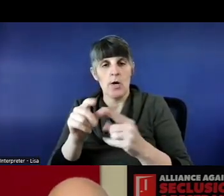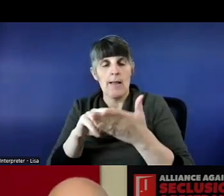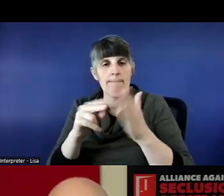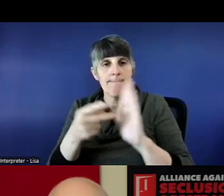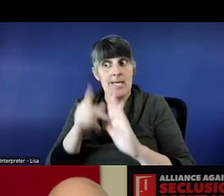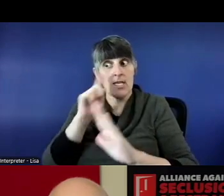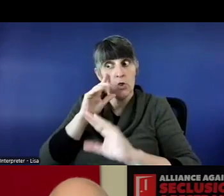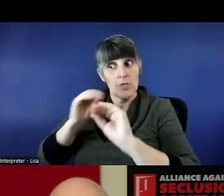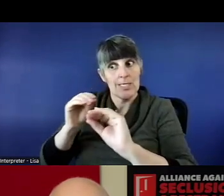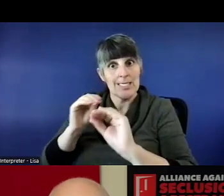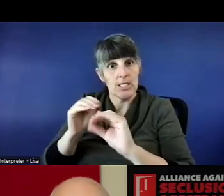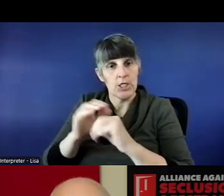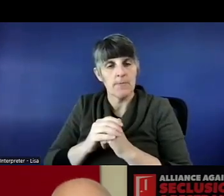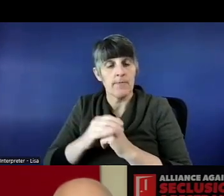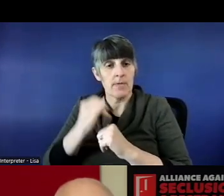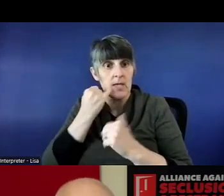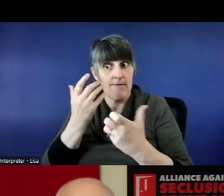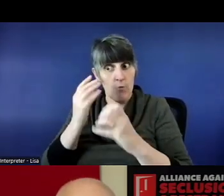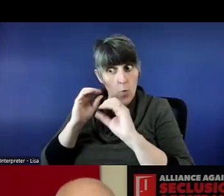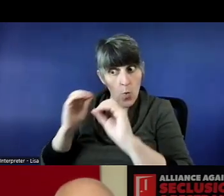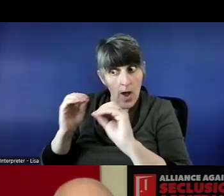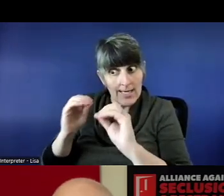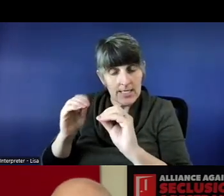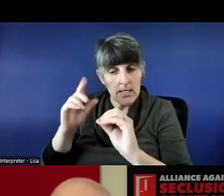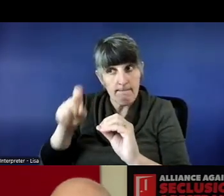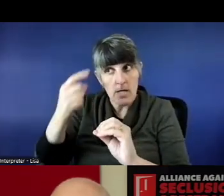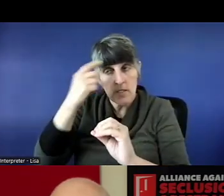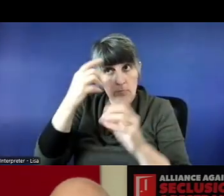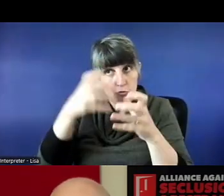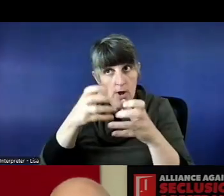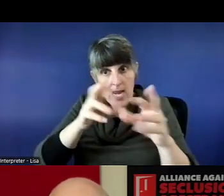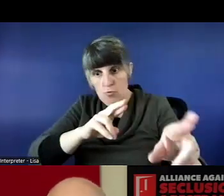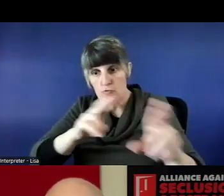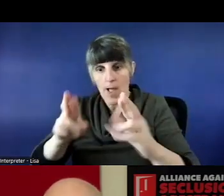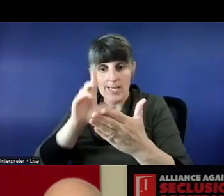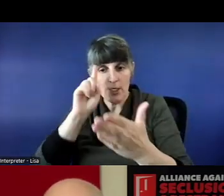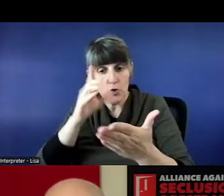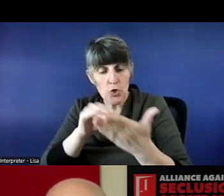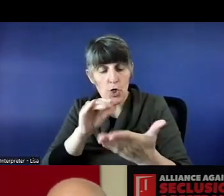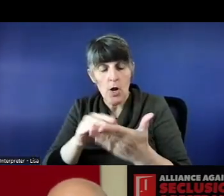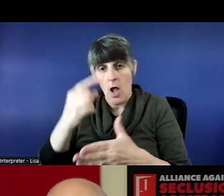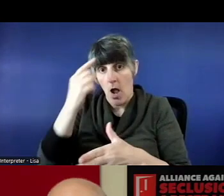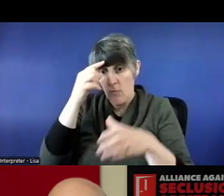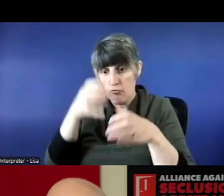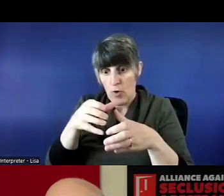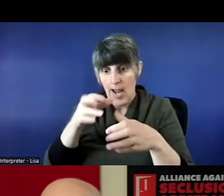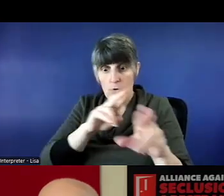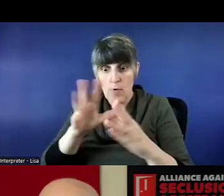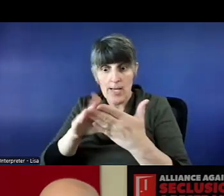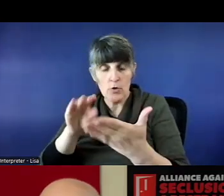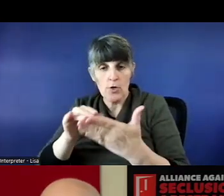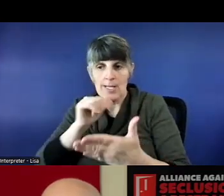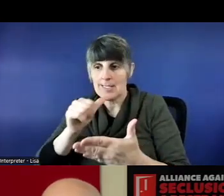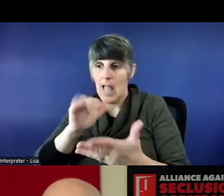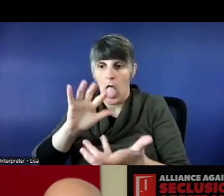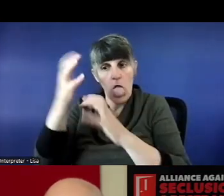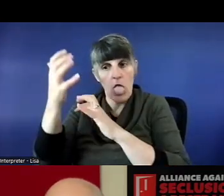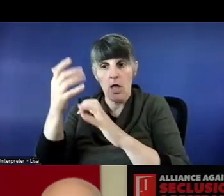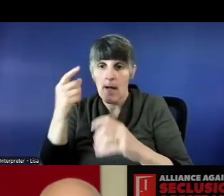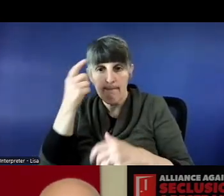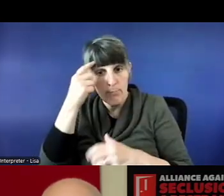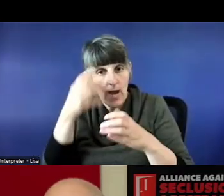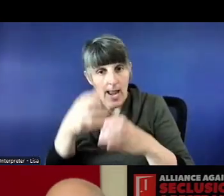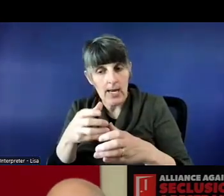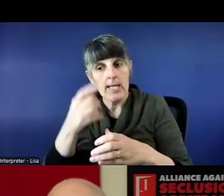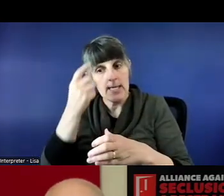to teach. If we want to teach, we have to have a brain that's ready to learn. A brain that's ready to learn is not a dysregulated brain.